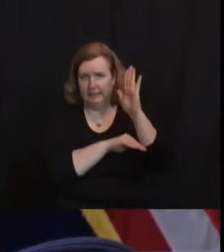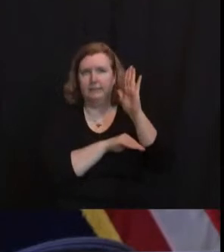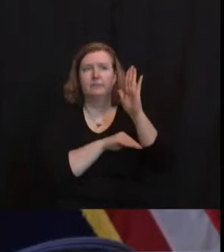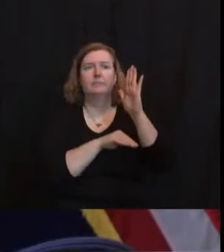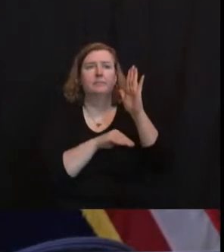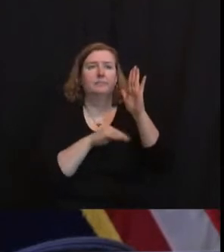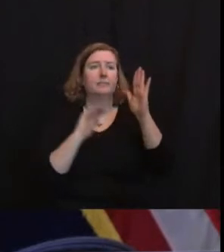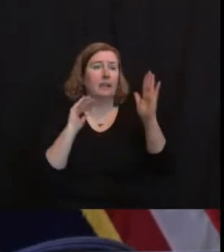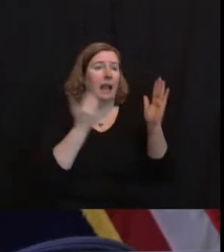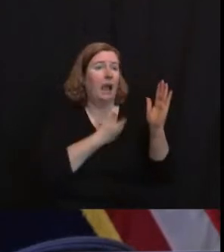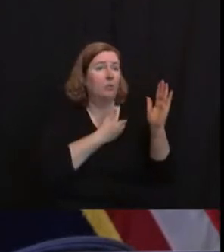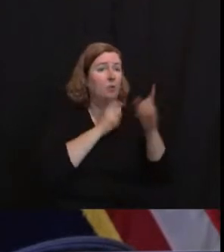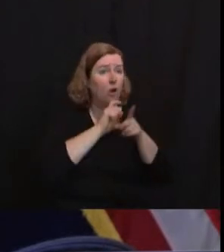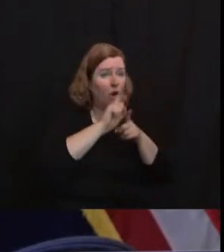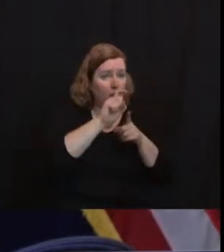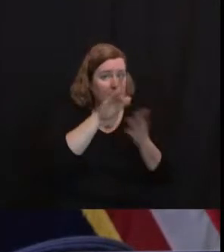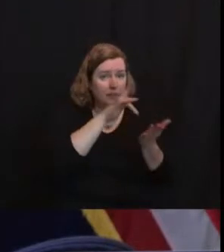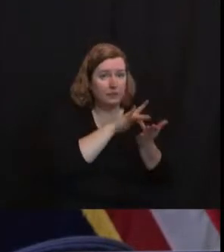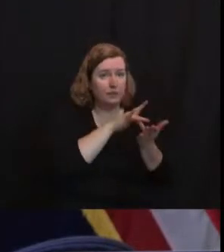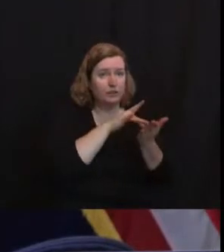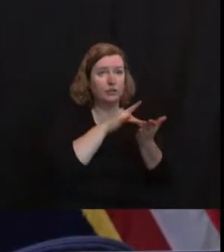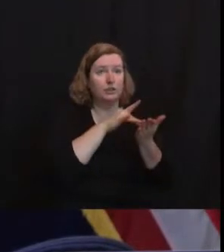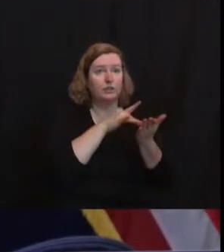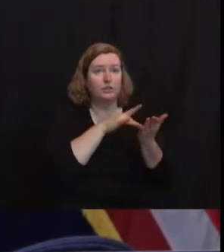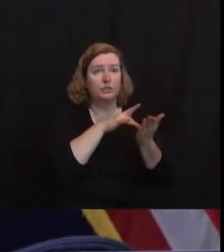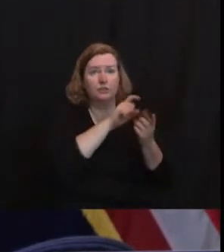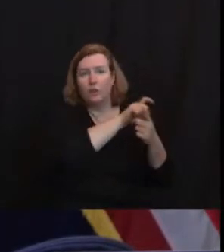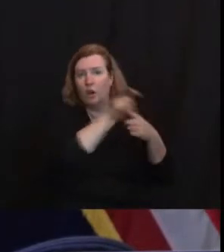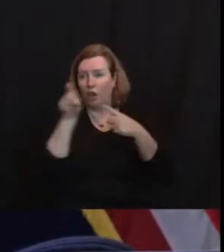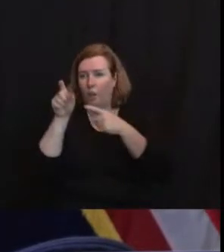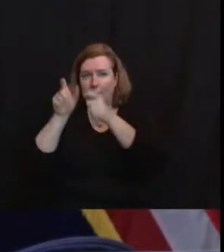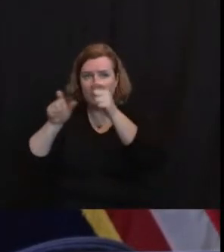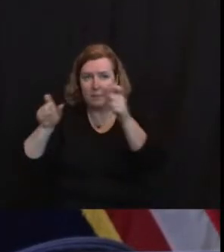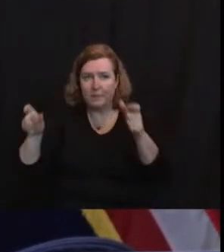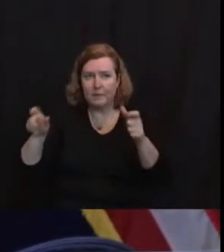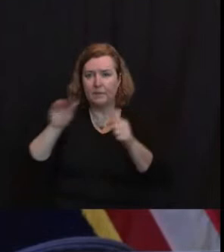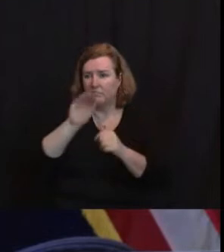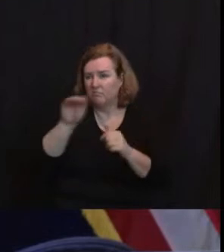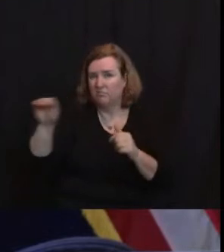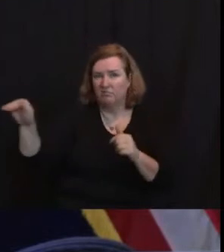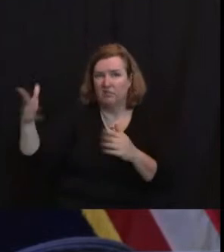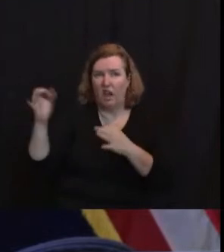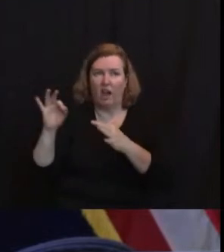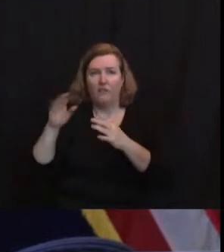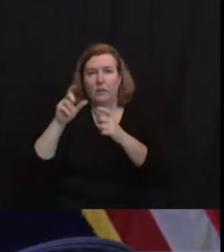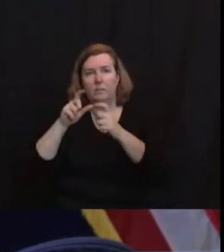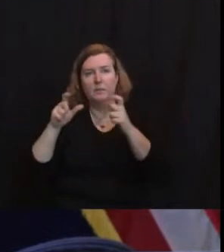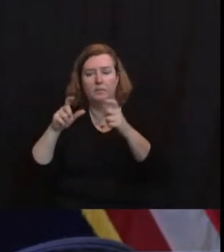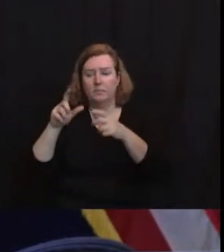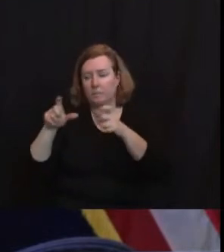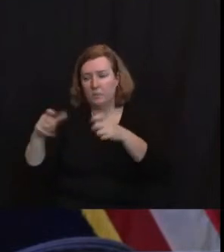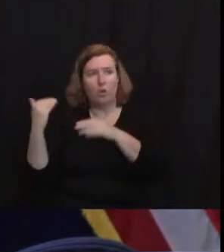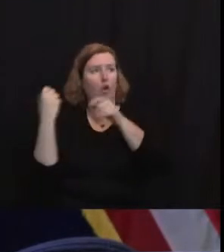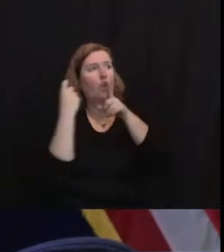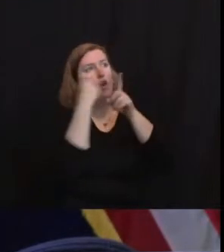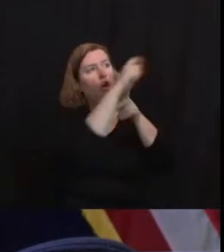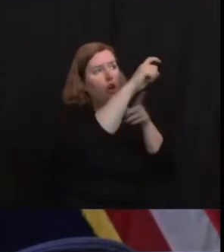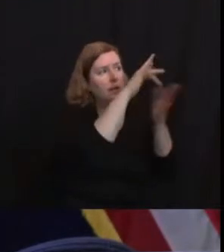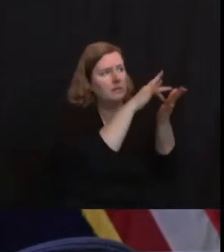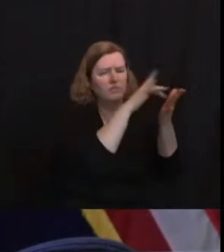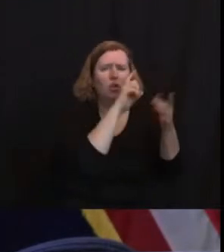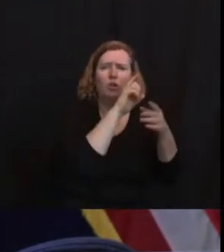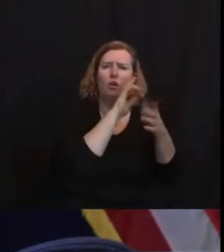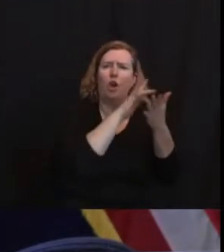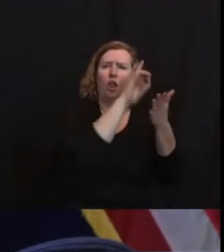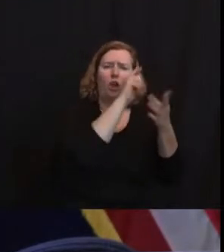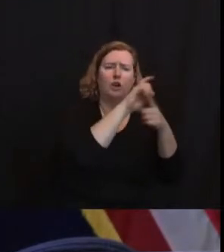individuals, not the other way around. So that, in a few days, Reverend Roundtree had 3,600 names to us, and we had calls out to